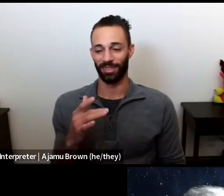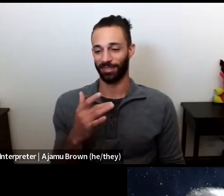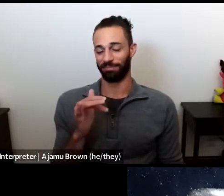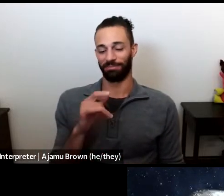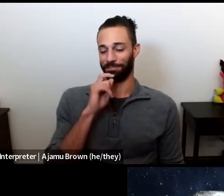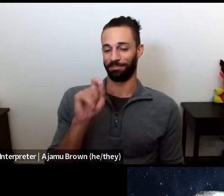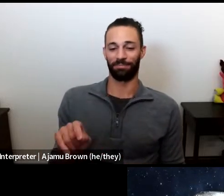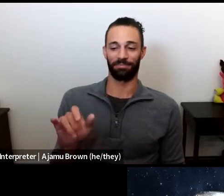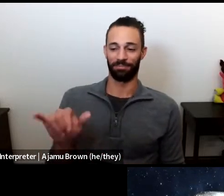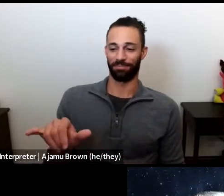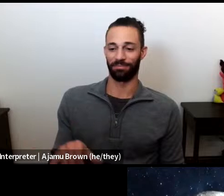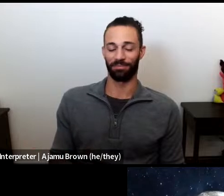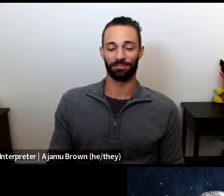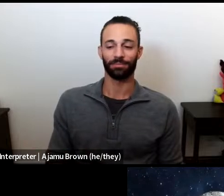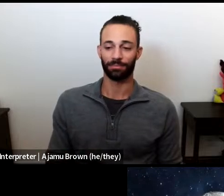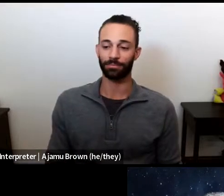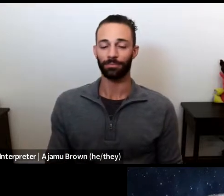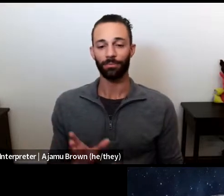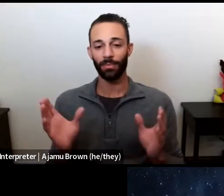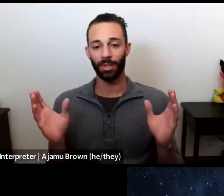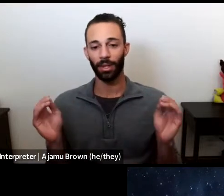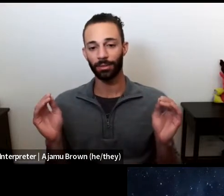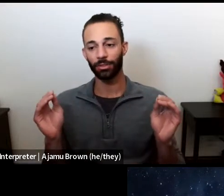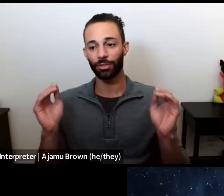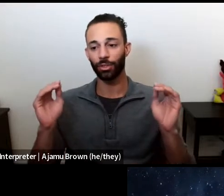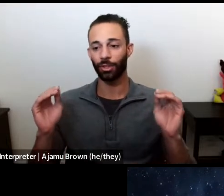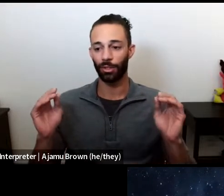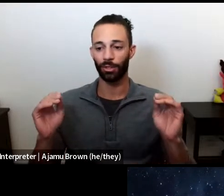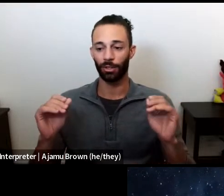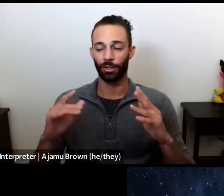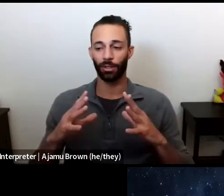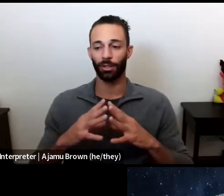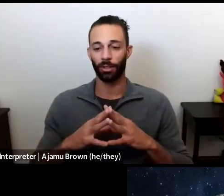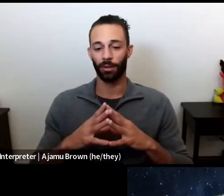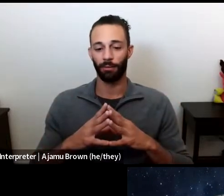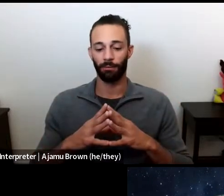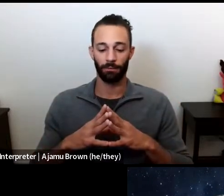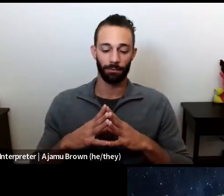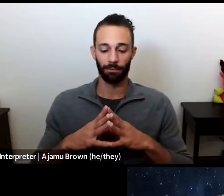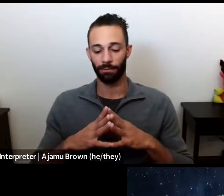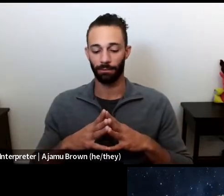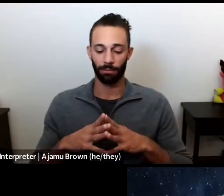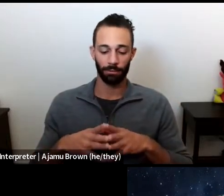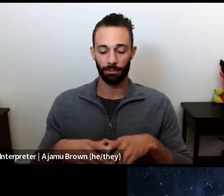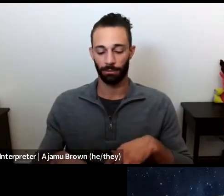right, Cancerian. Oh no, don't make me a side attack. Who's it gonna be?